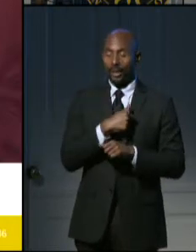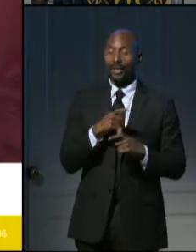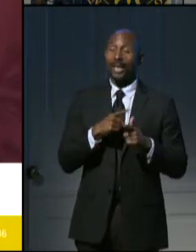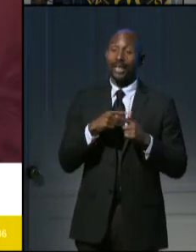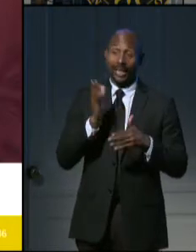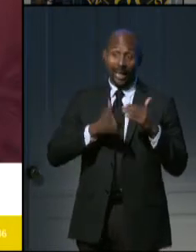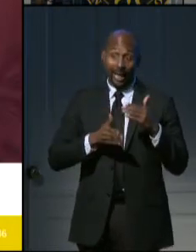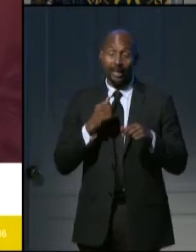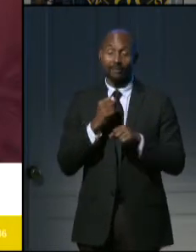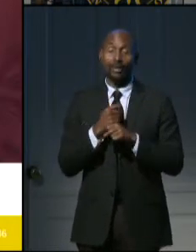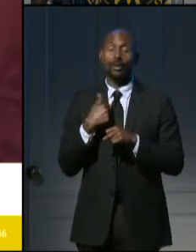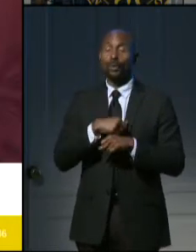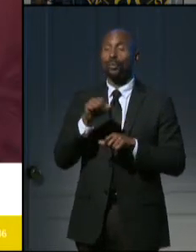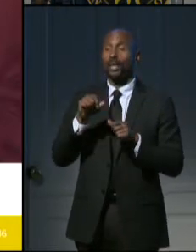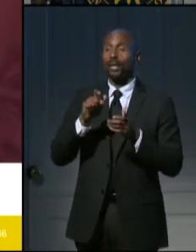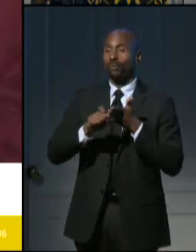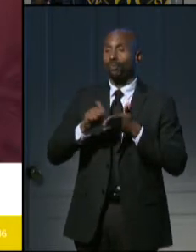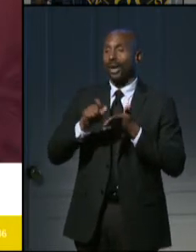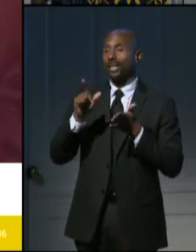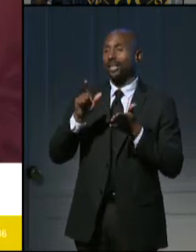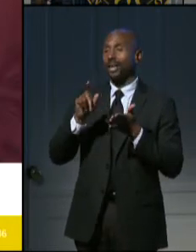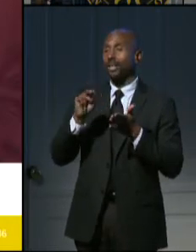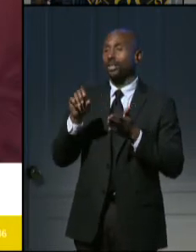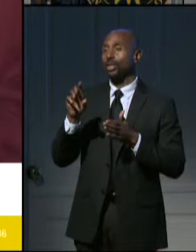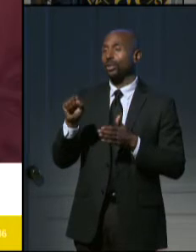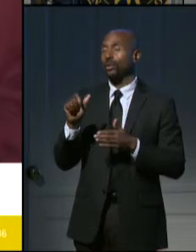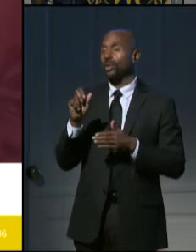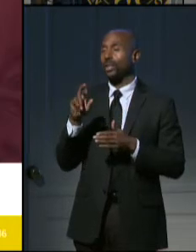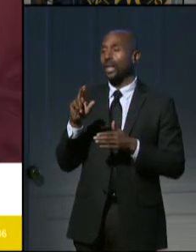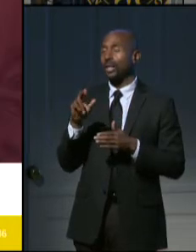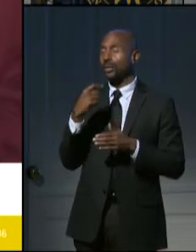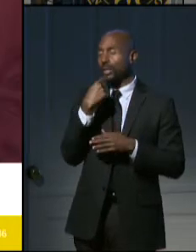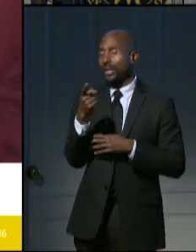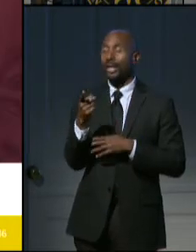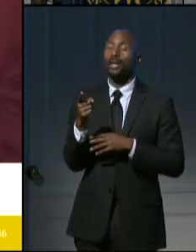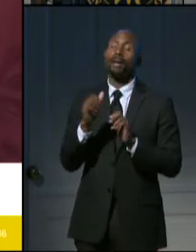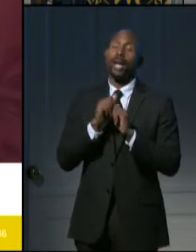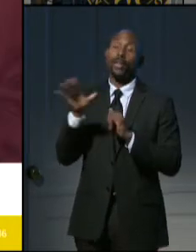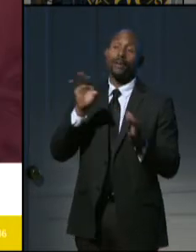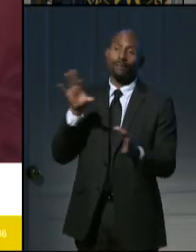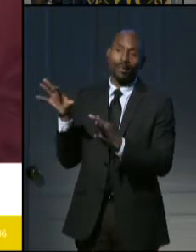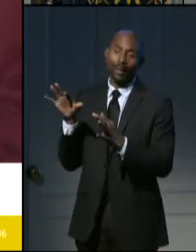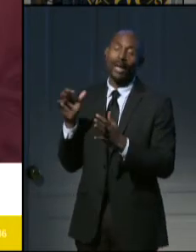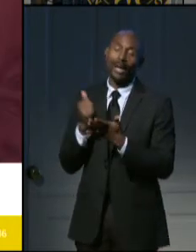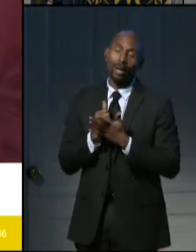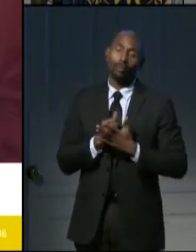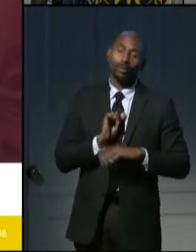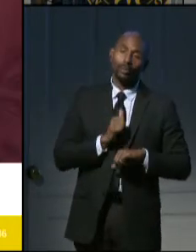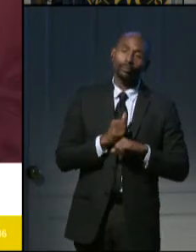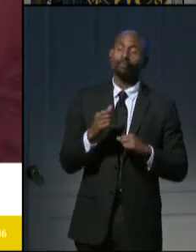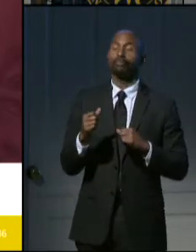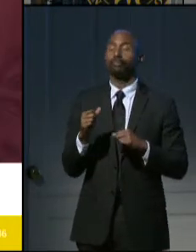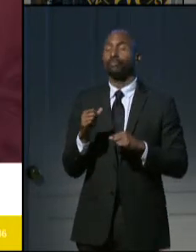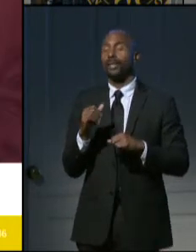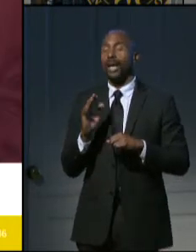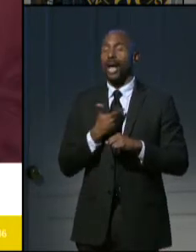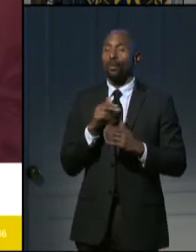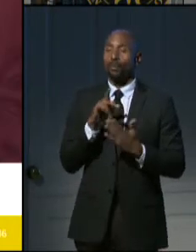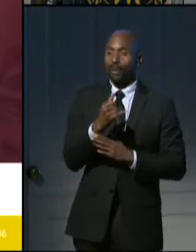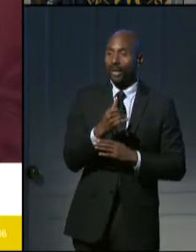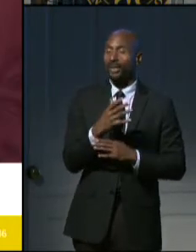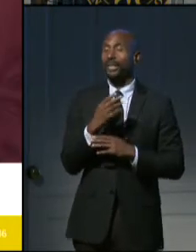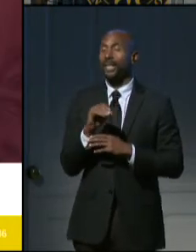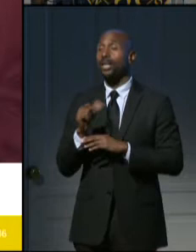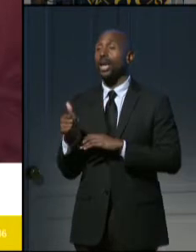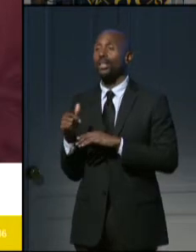how the feedback that they've given us throughout the year has informed our projects and upcoming projects. Because it's really important to sort of share